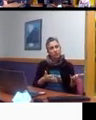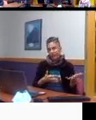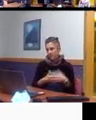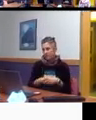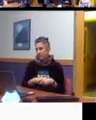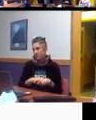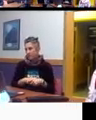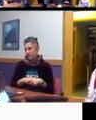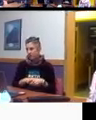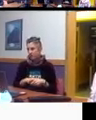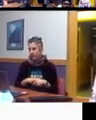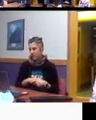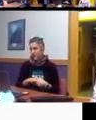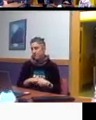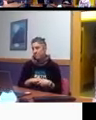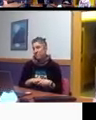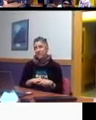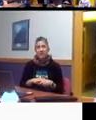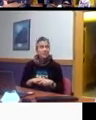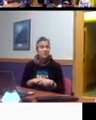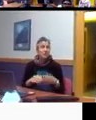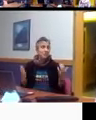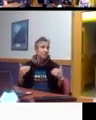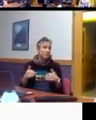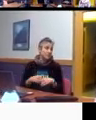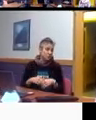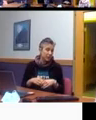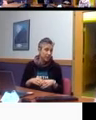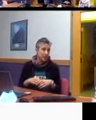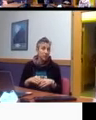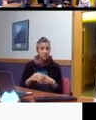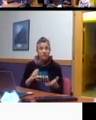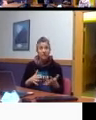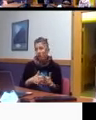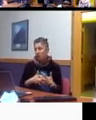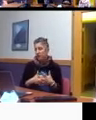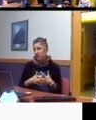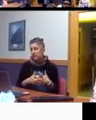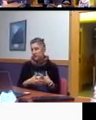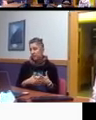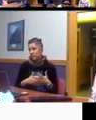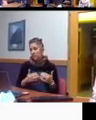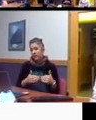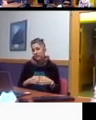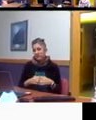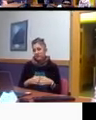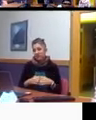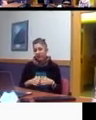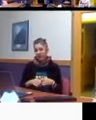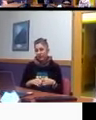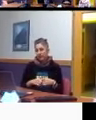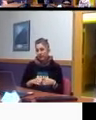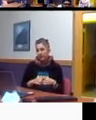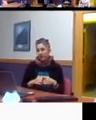conversation beforehand so that somebody might be prepared. And then I would say that our staff is trained and works really hard to help minimize this